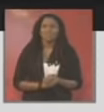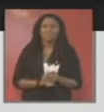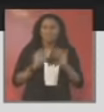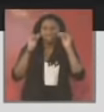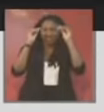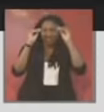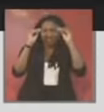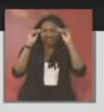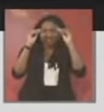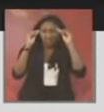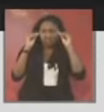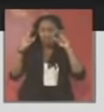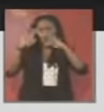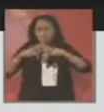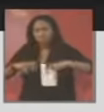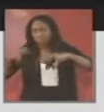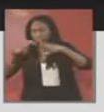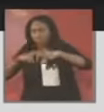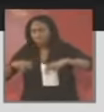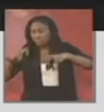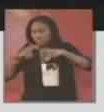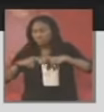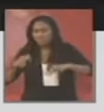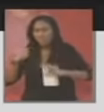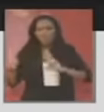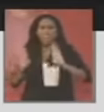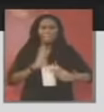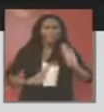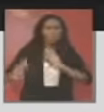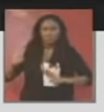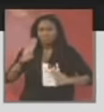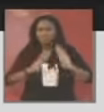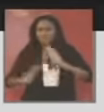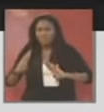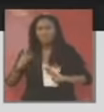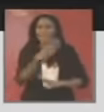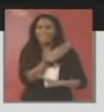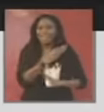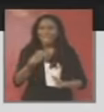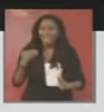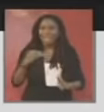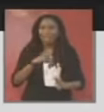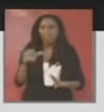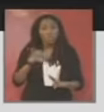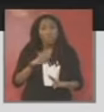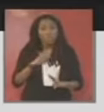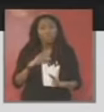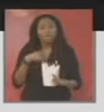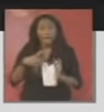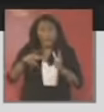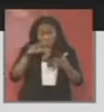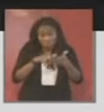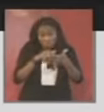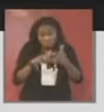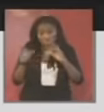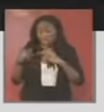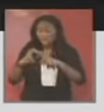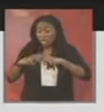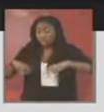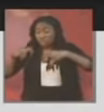of Biostatistics and Research, as well as Director of the Caribbean Center for Health Systems Research and Development. And of course, it's within